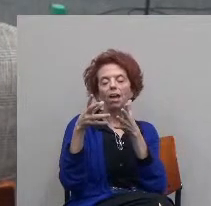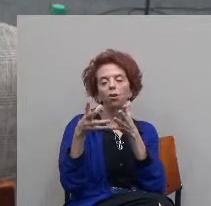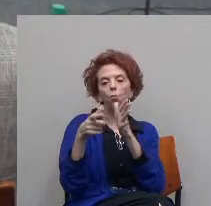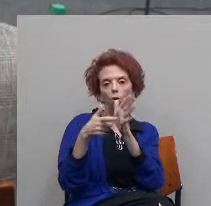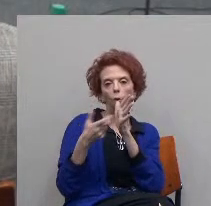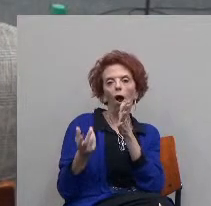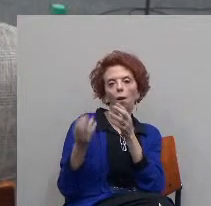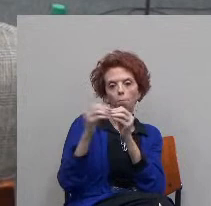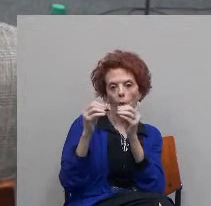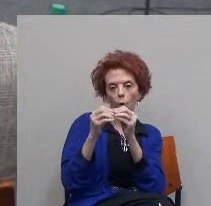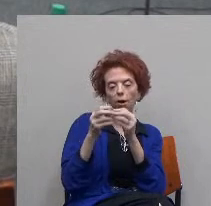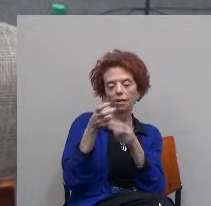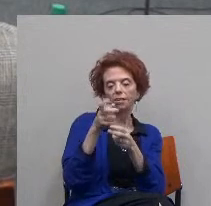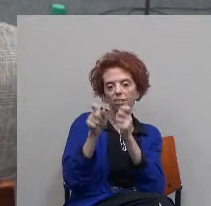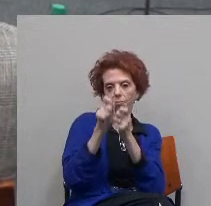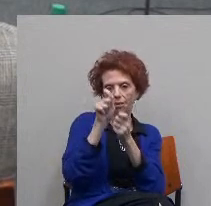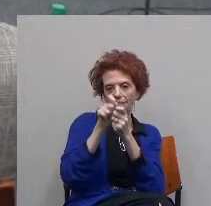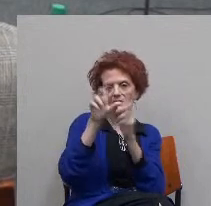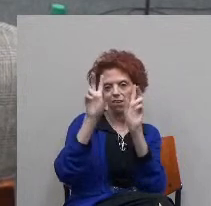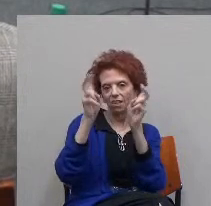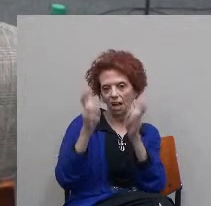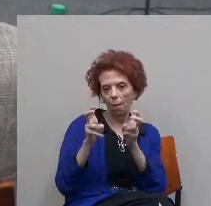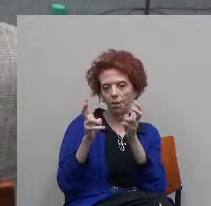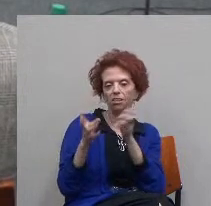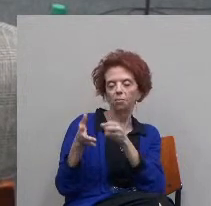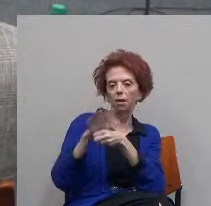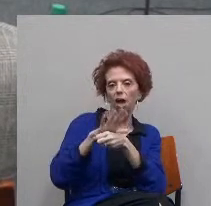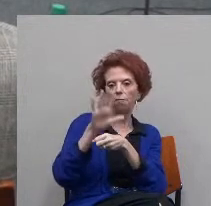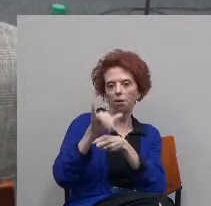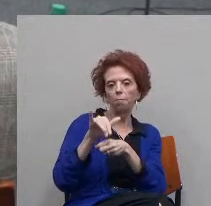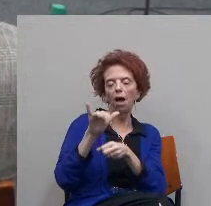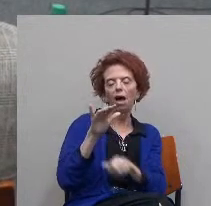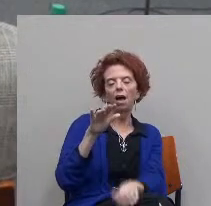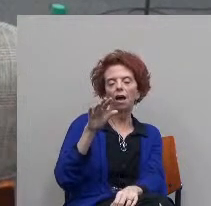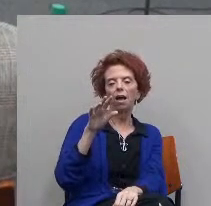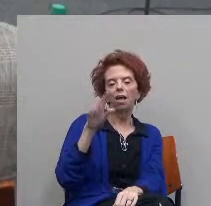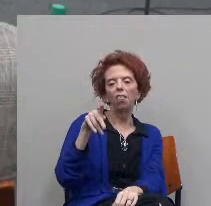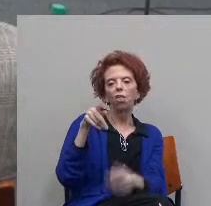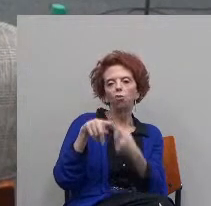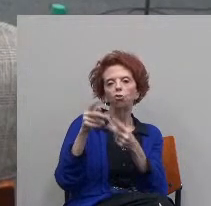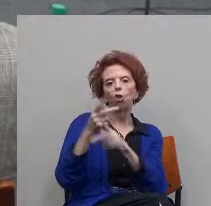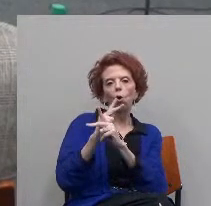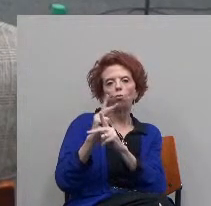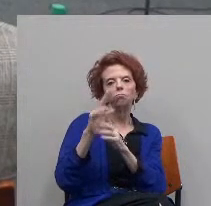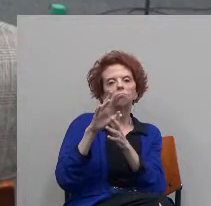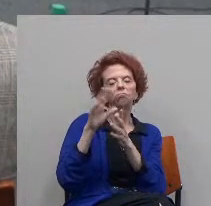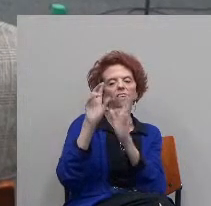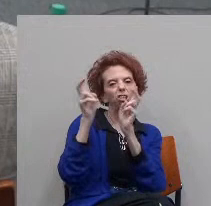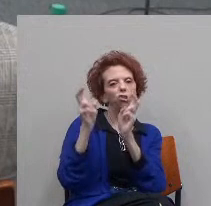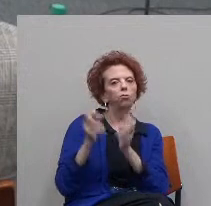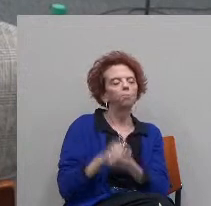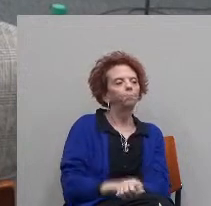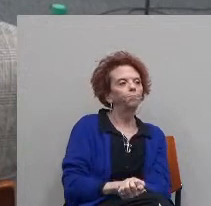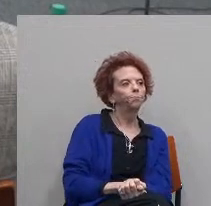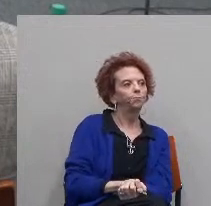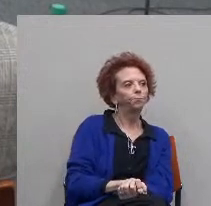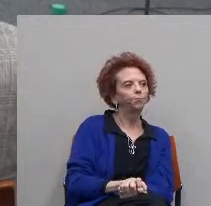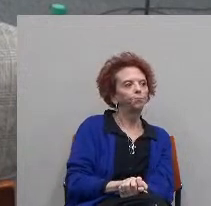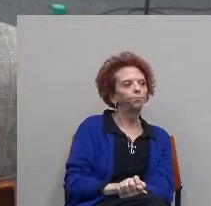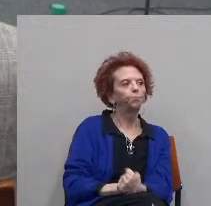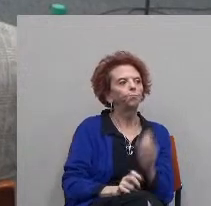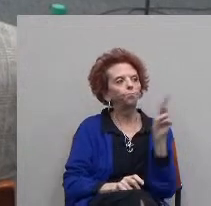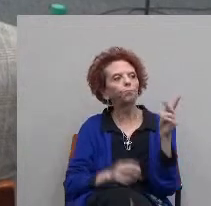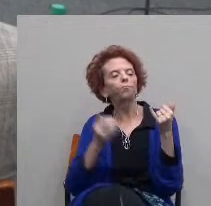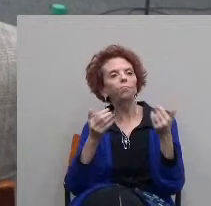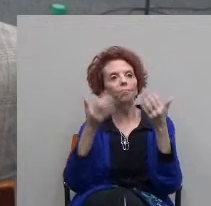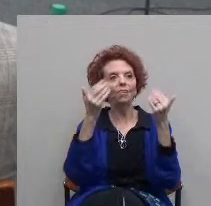that these specific topics be covered by predatory loan. Okay, great, thank you.